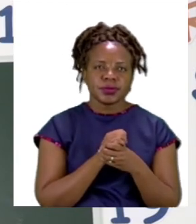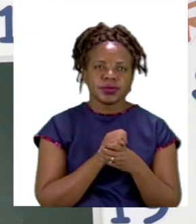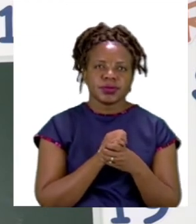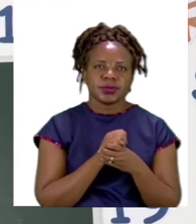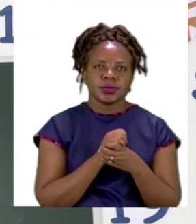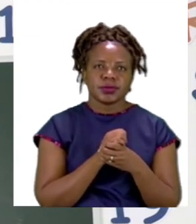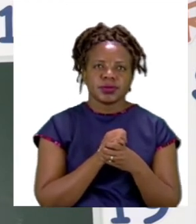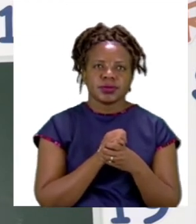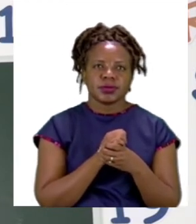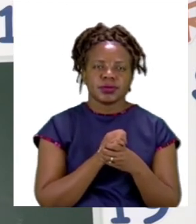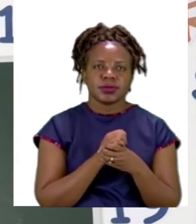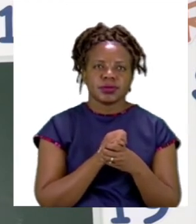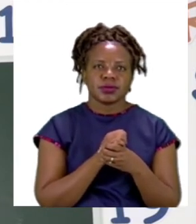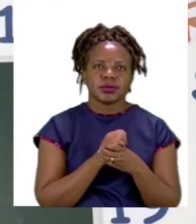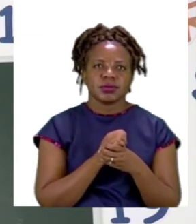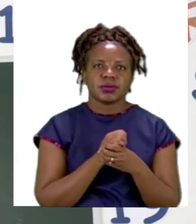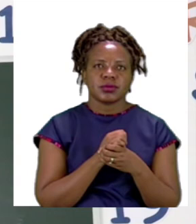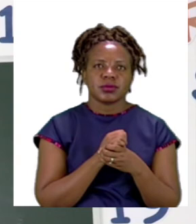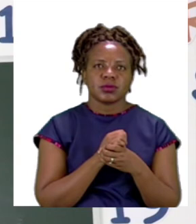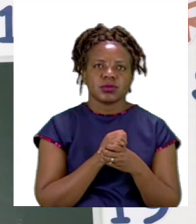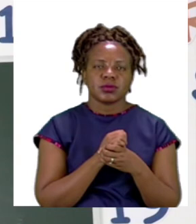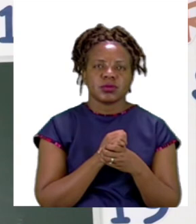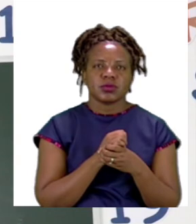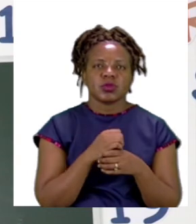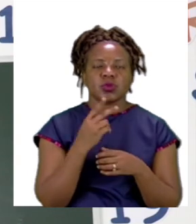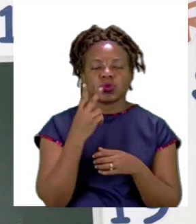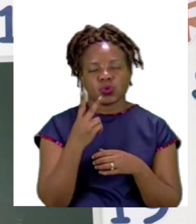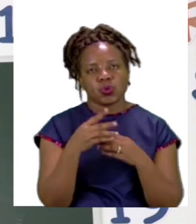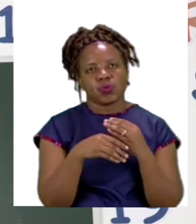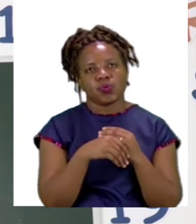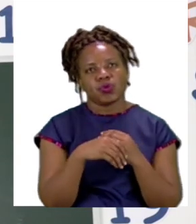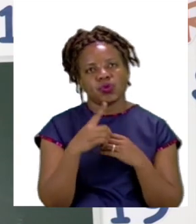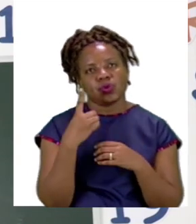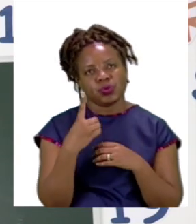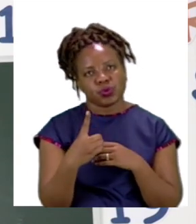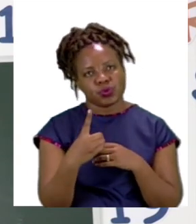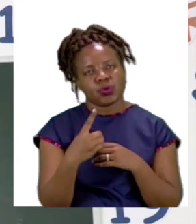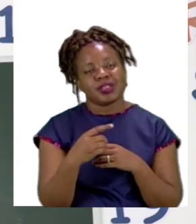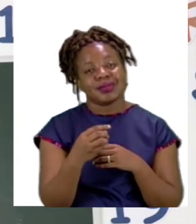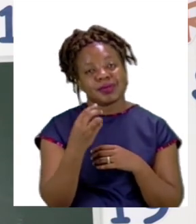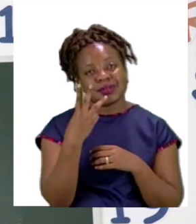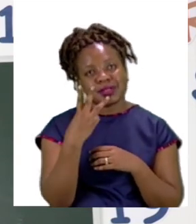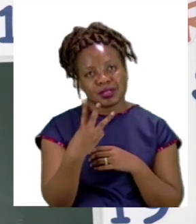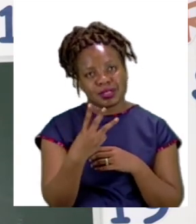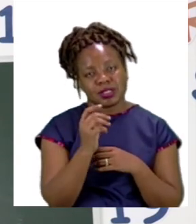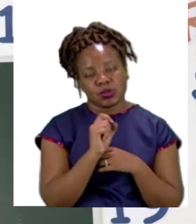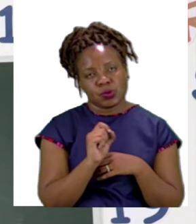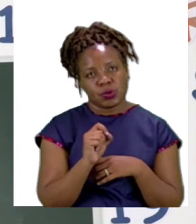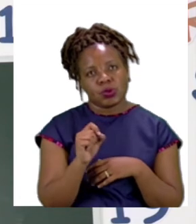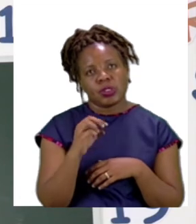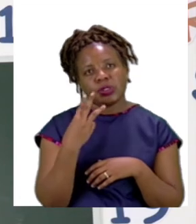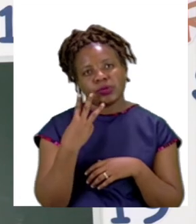him having 2, we say plus 1, because remember, we gave him 1. So that 2